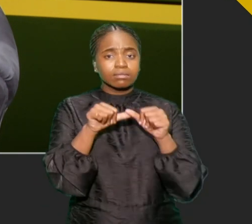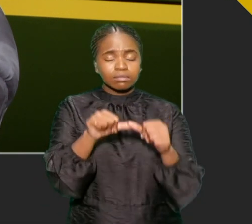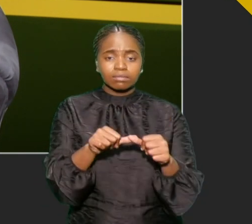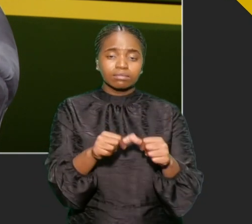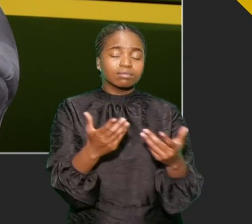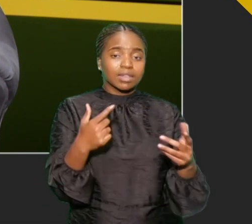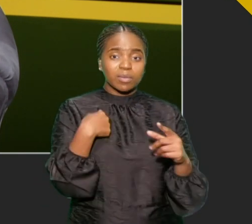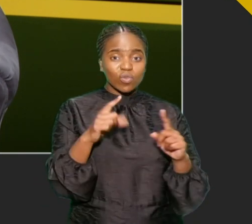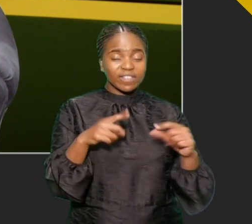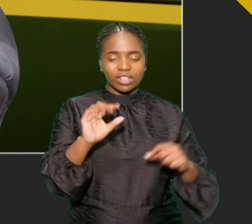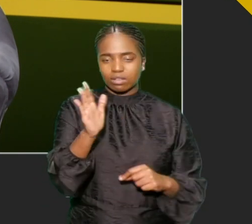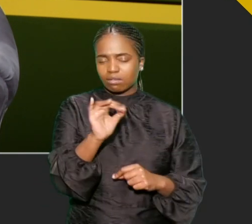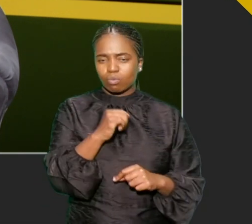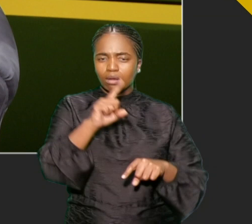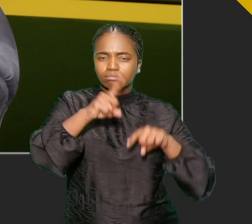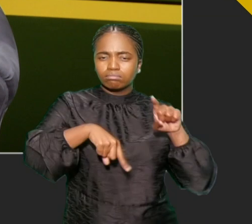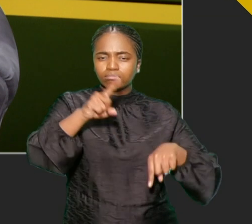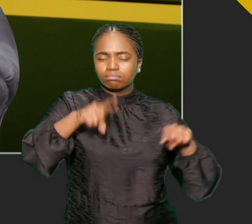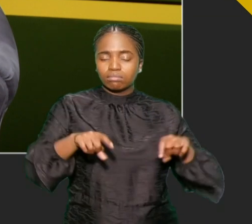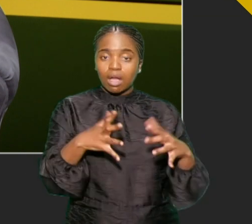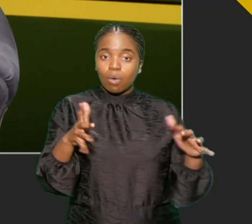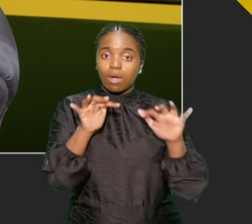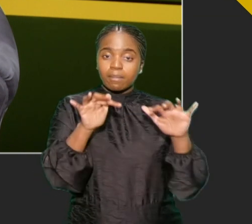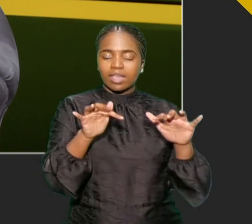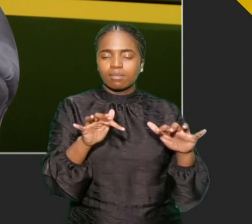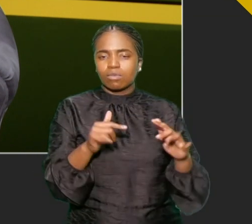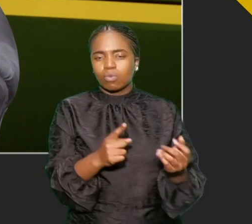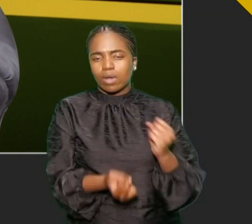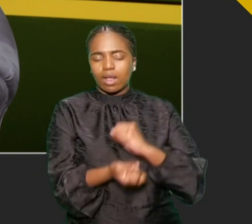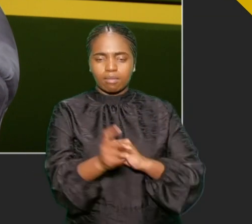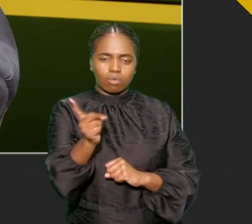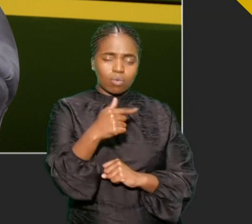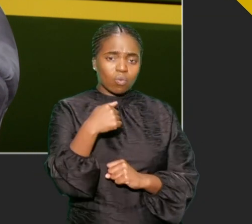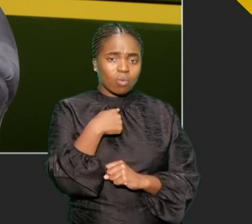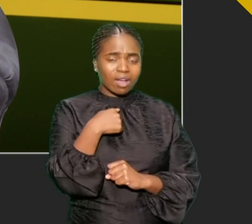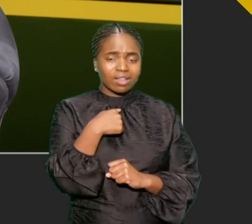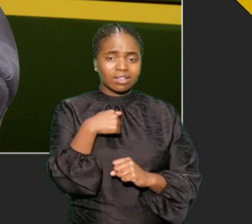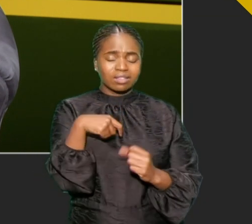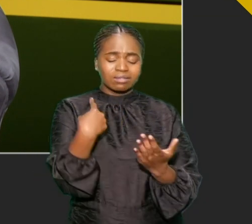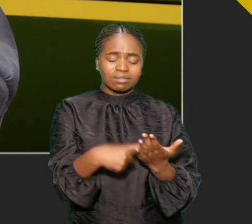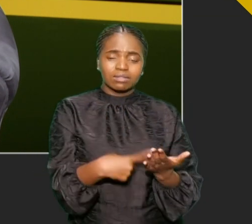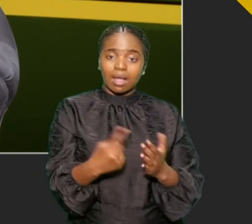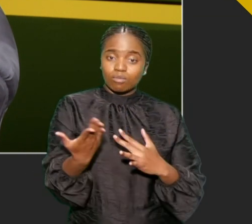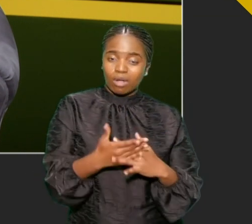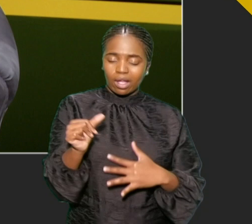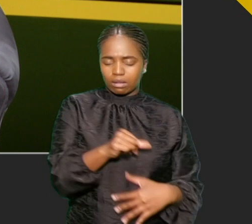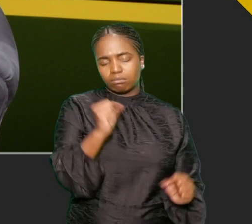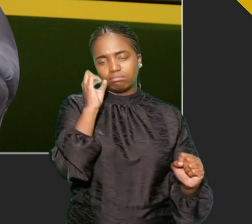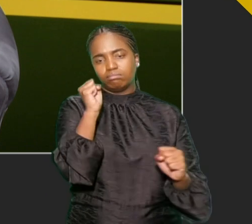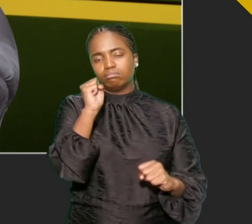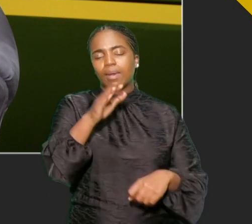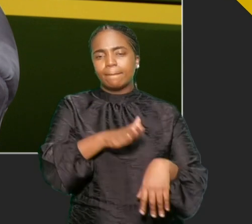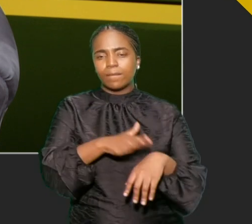kubeka, sazo smuga in different ways of other people and what they've been going through. I mean, we get to speak to Sis Yvonne after the break, and she speaks